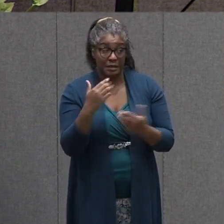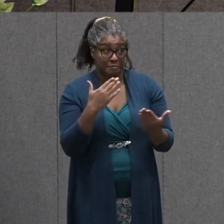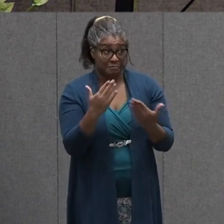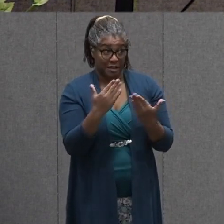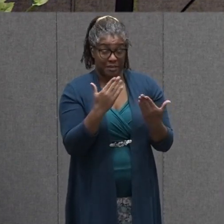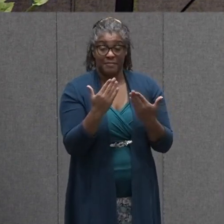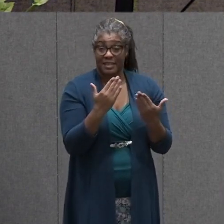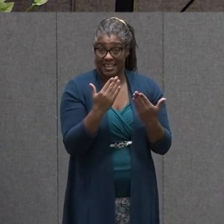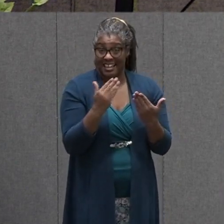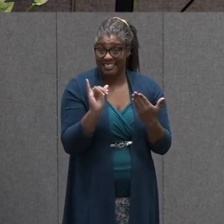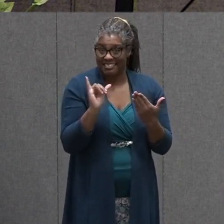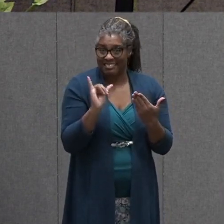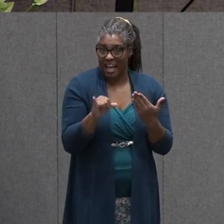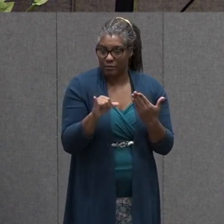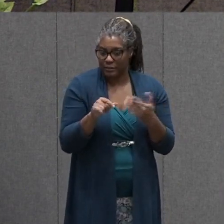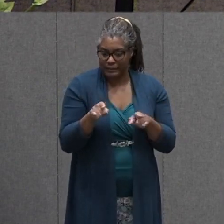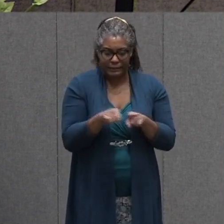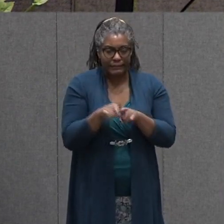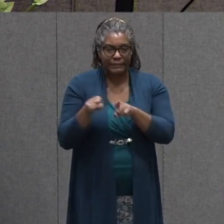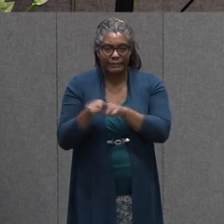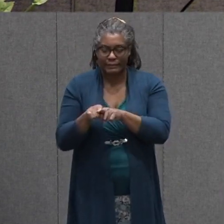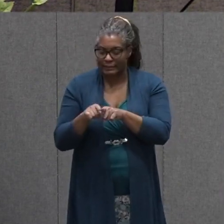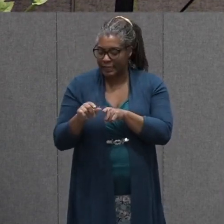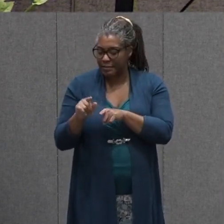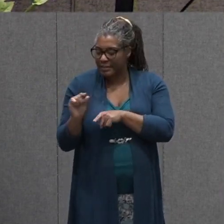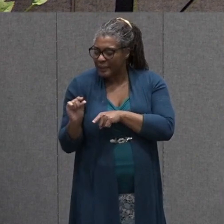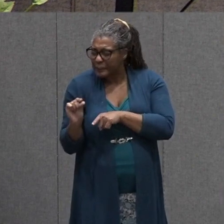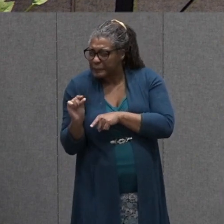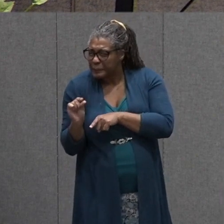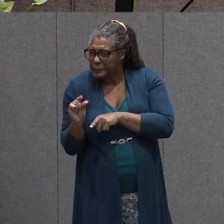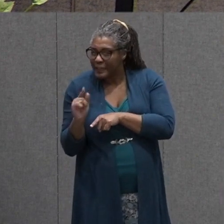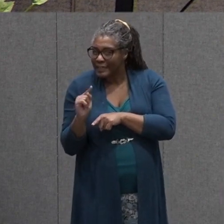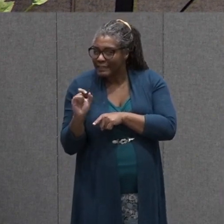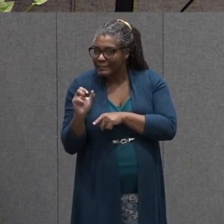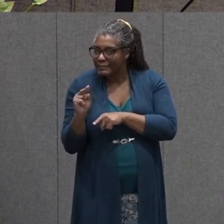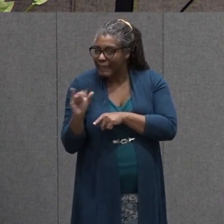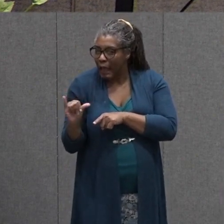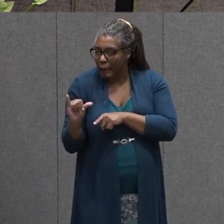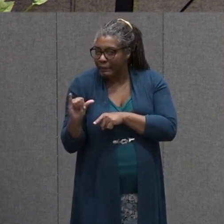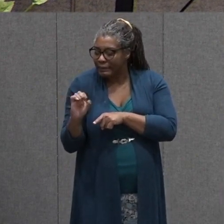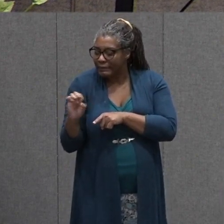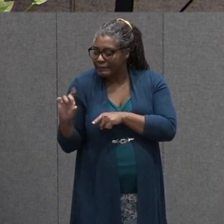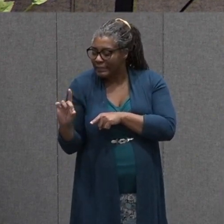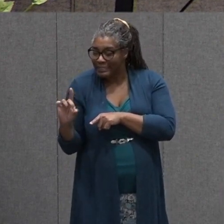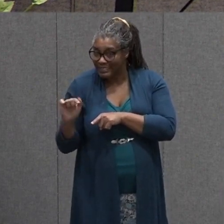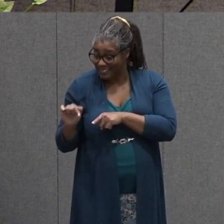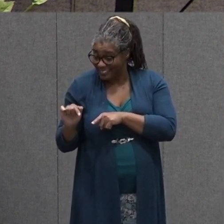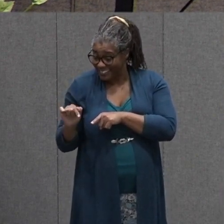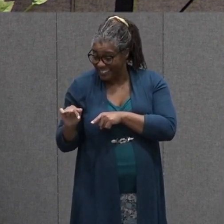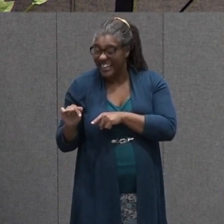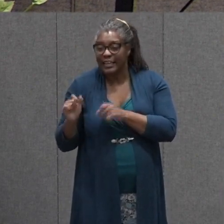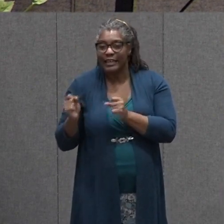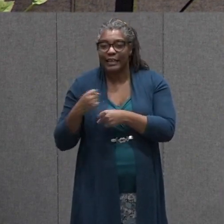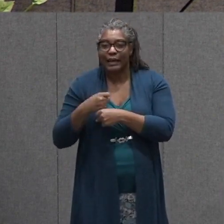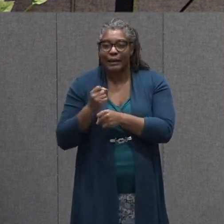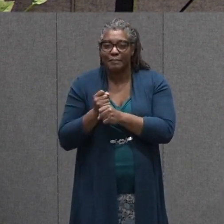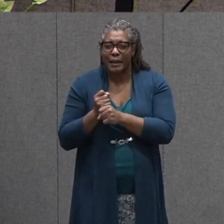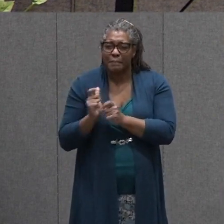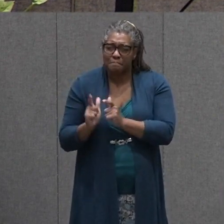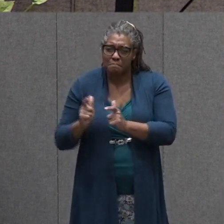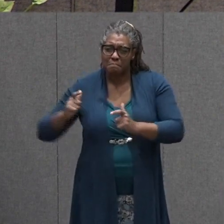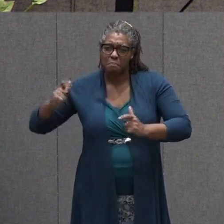How about finding those beautiful colored leaves on the ground? And then what happens to the temperature?